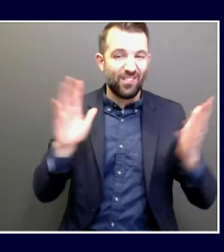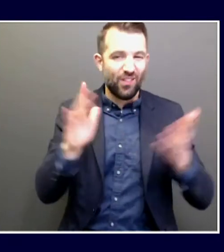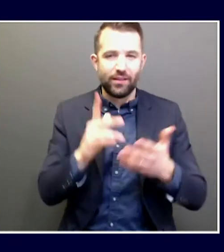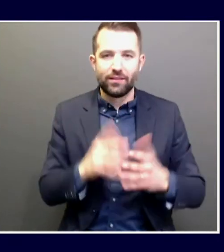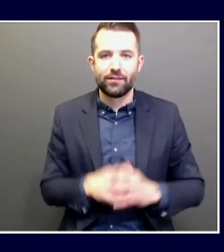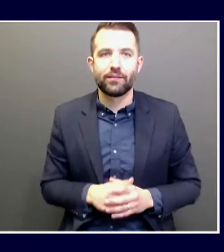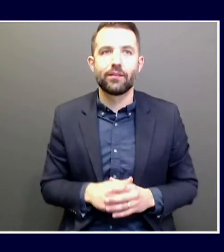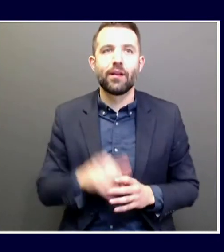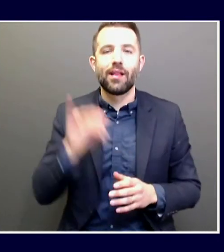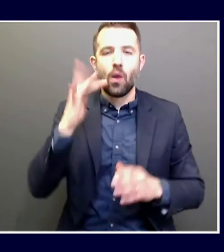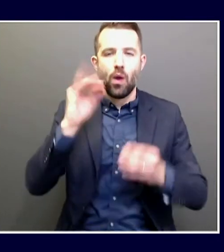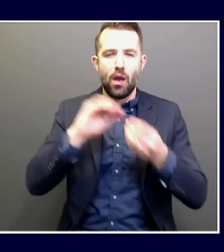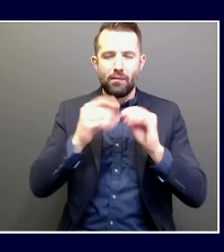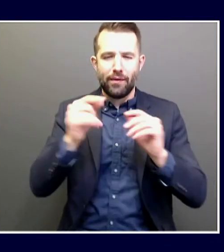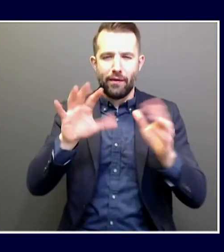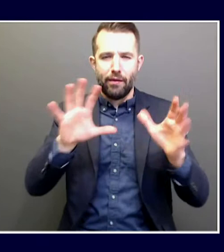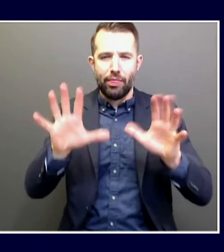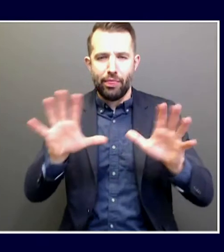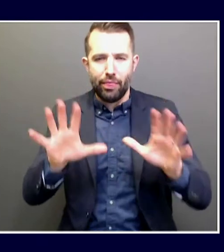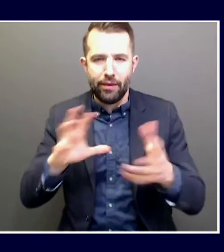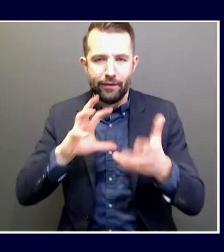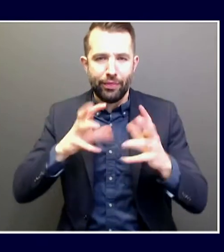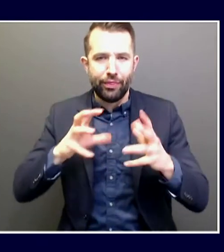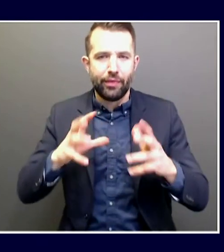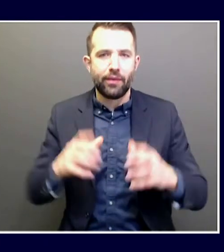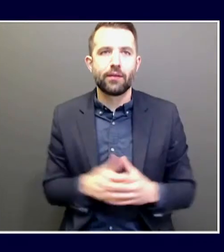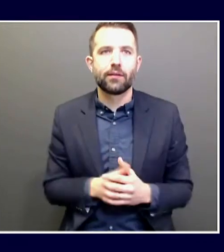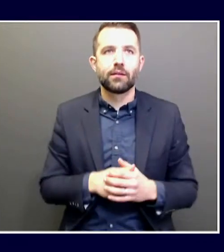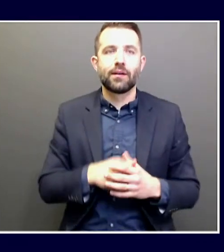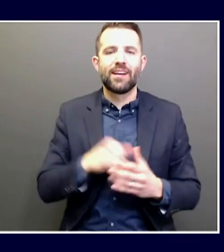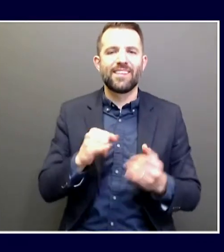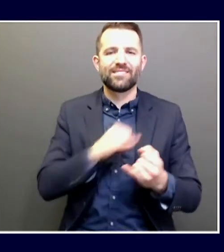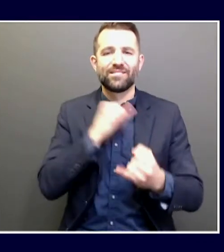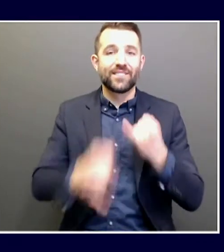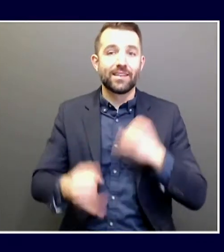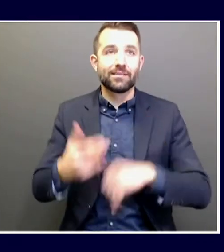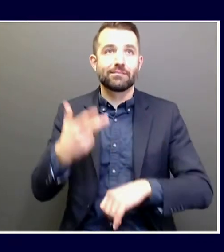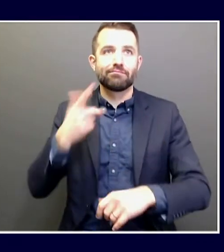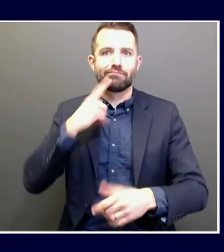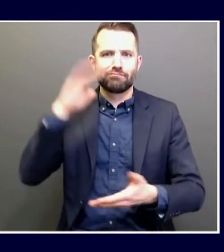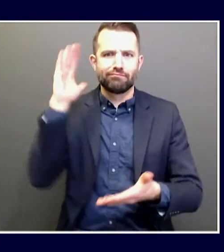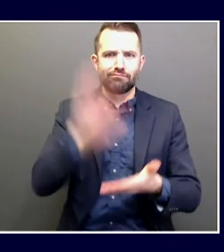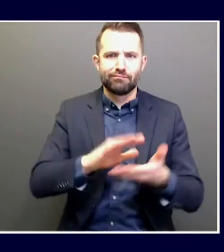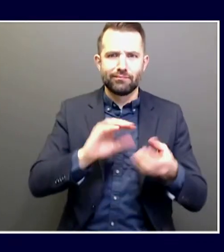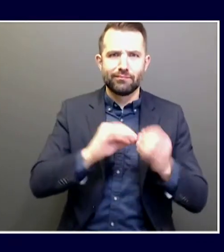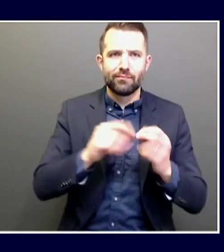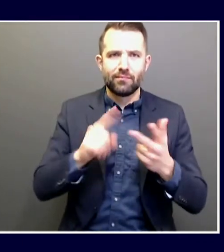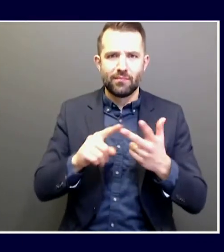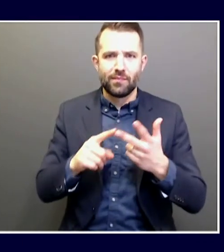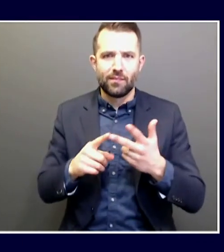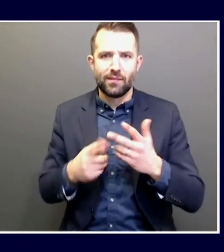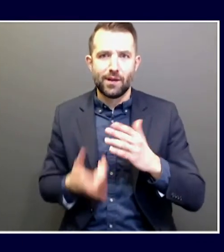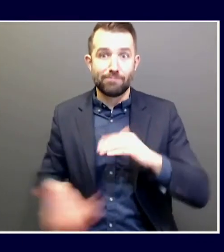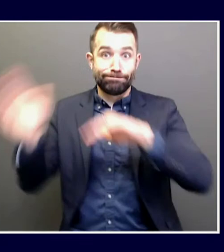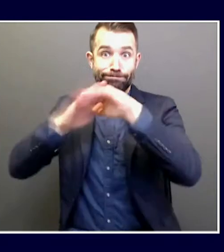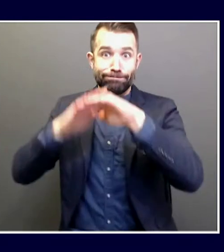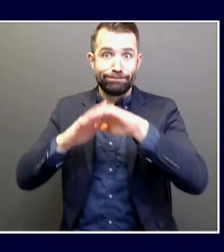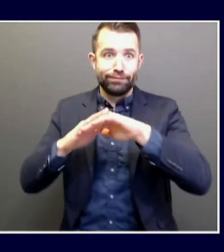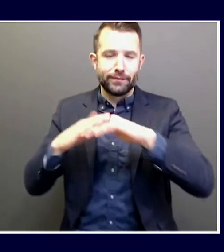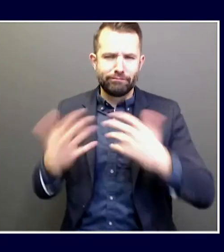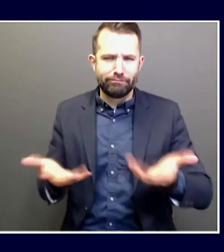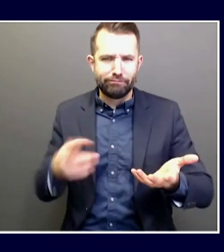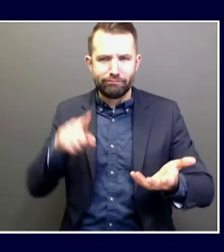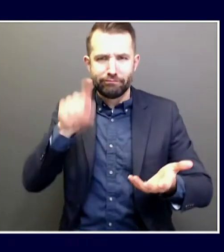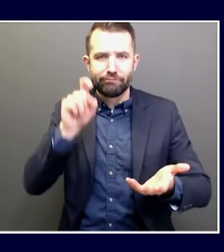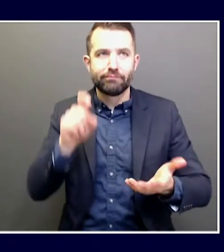declination of final doses and an increase in the booster dose category. The system was reading the data and assuming that only a